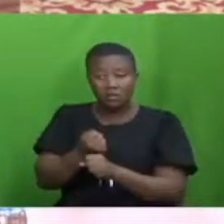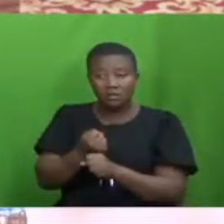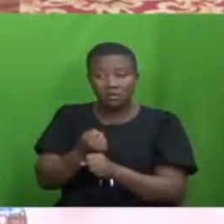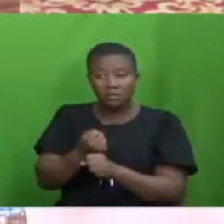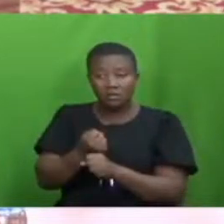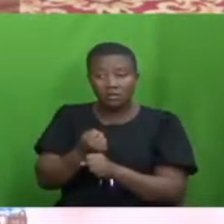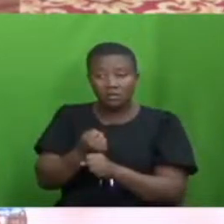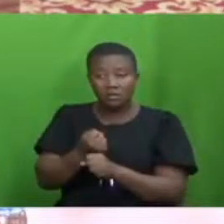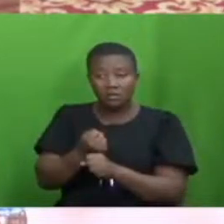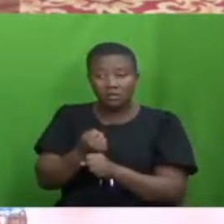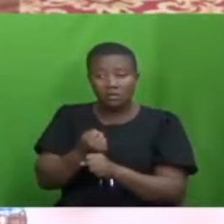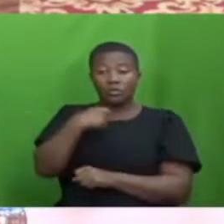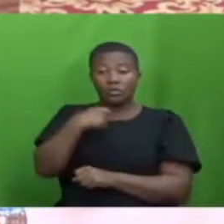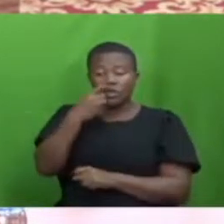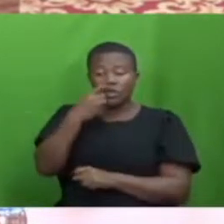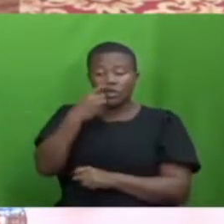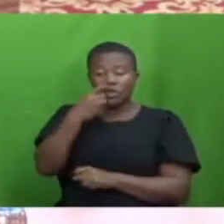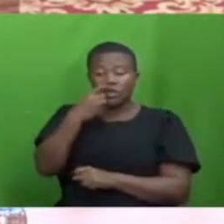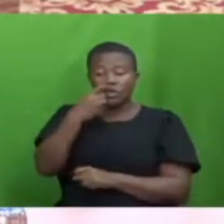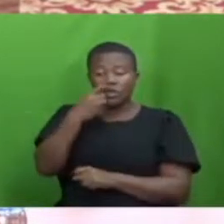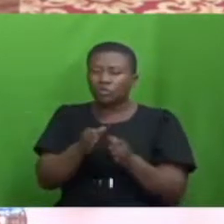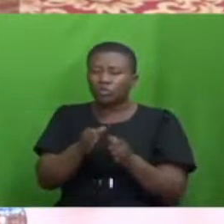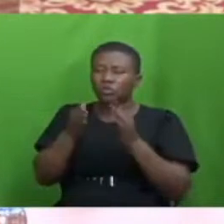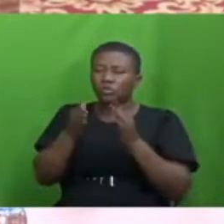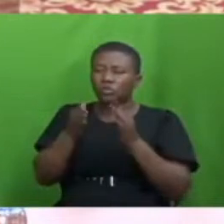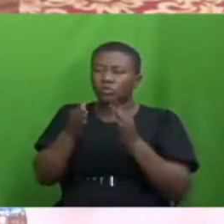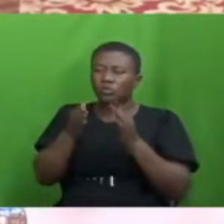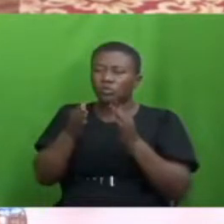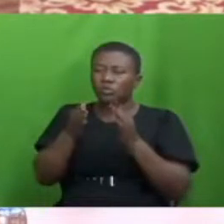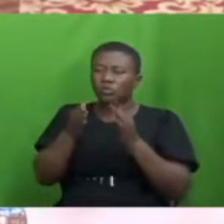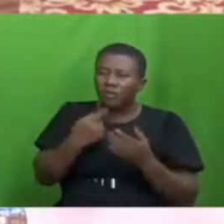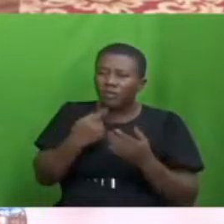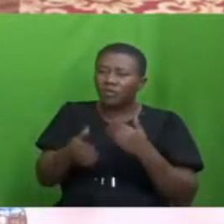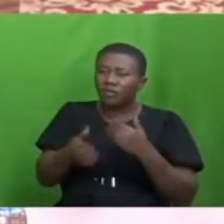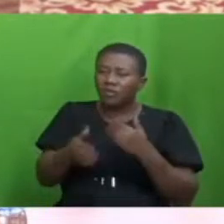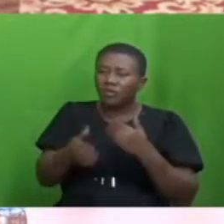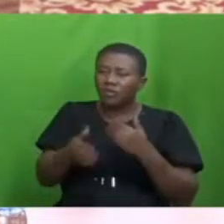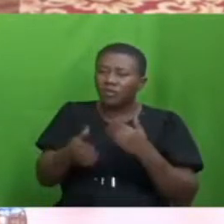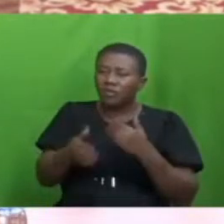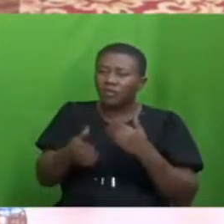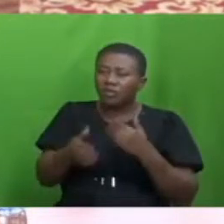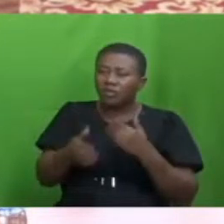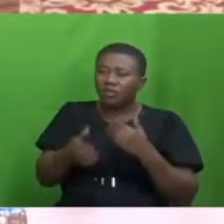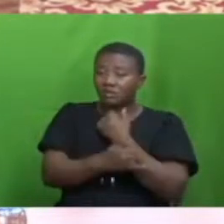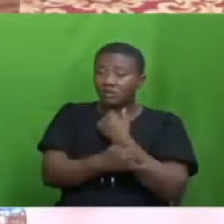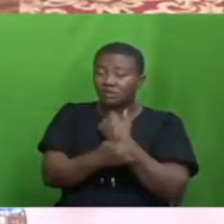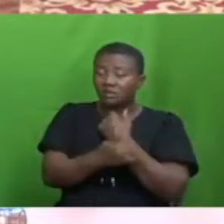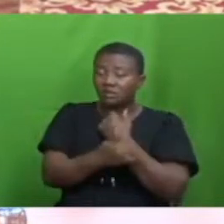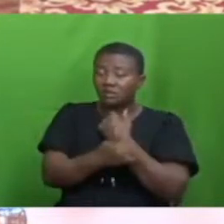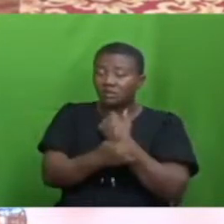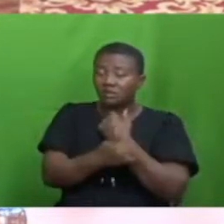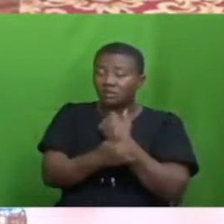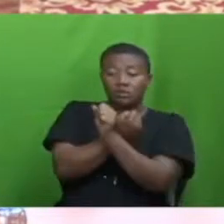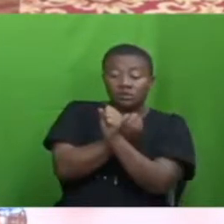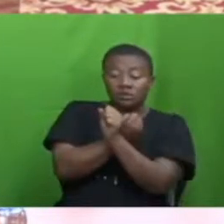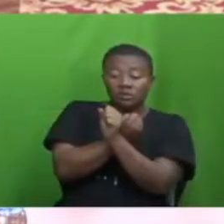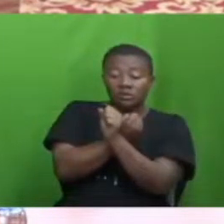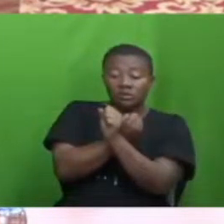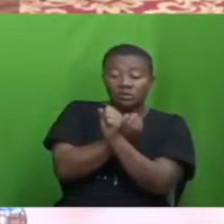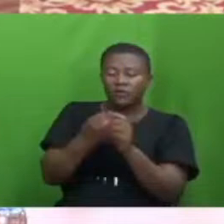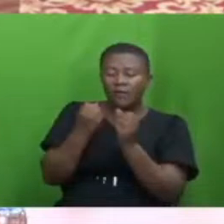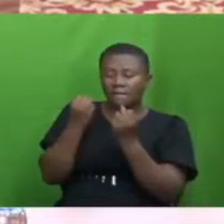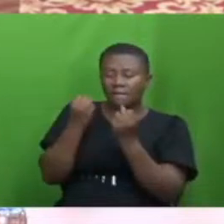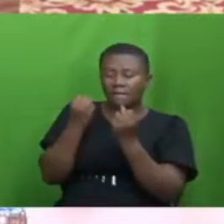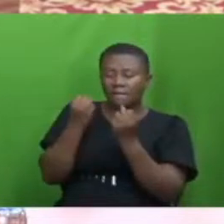still and appreciate that despite our challenges as a country, we have been saved from many extreme